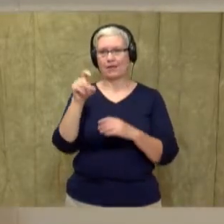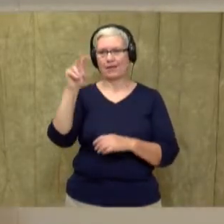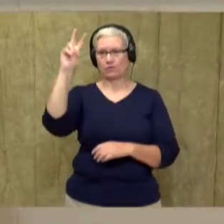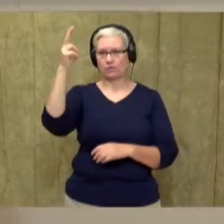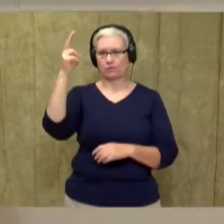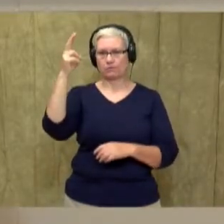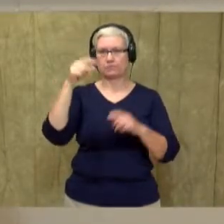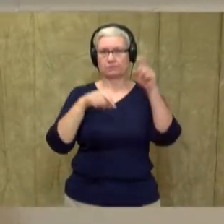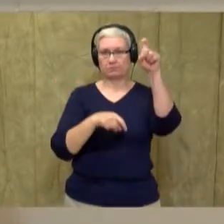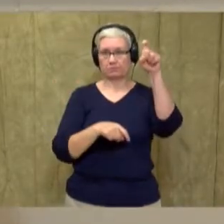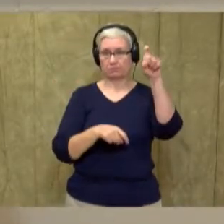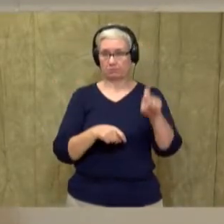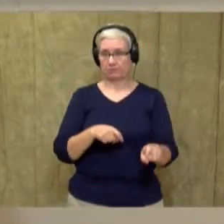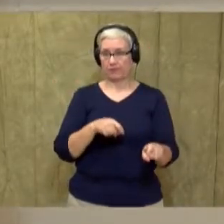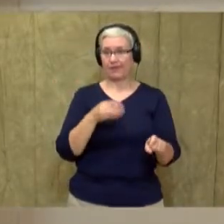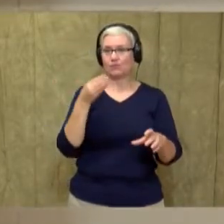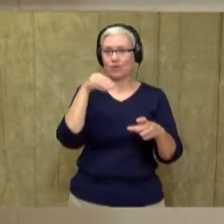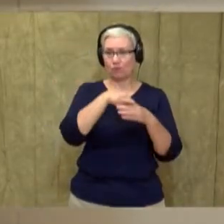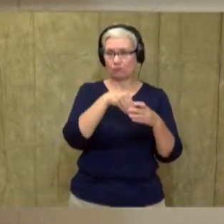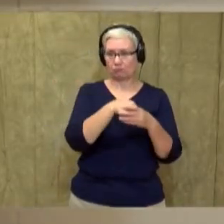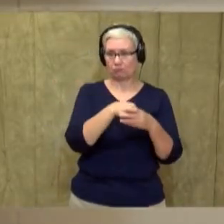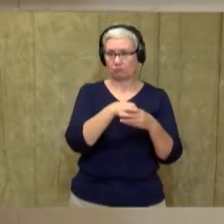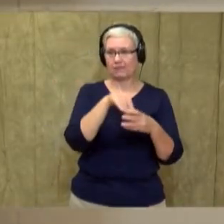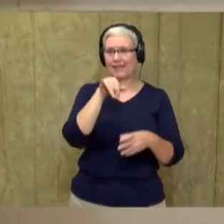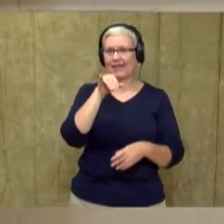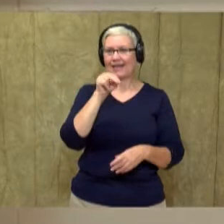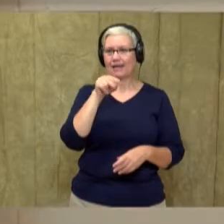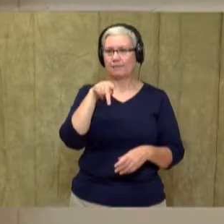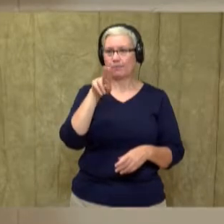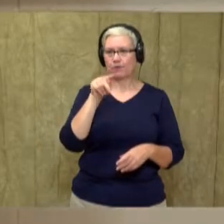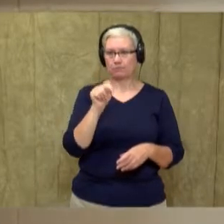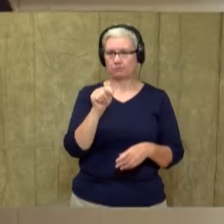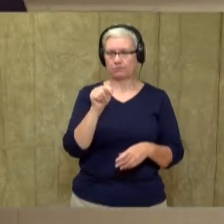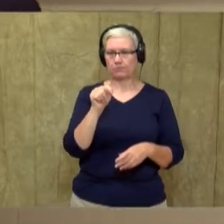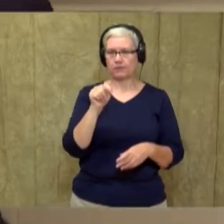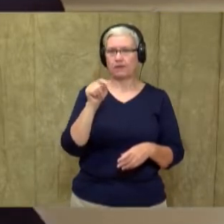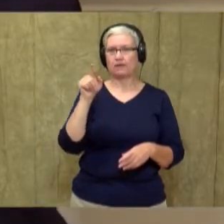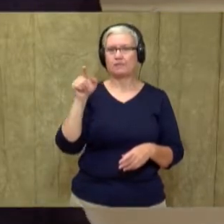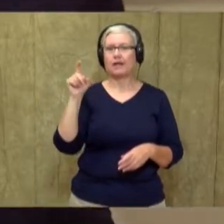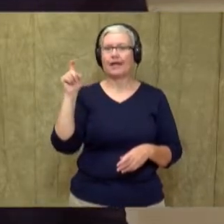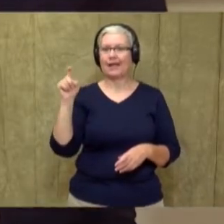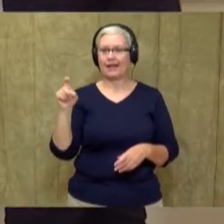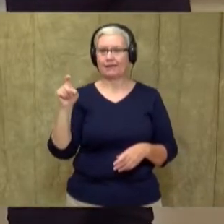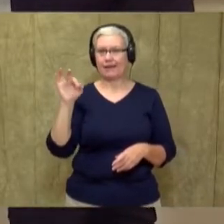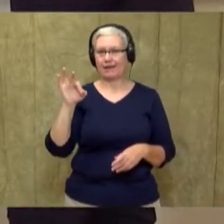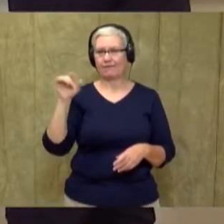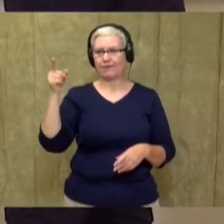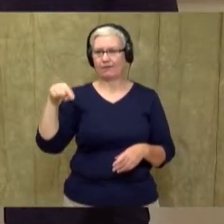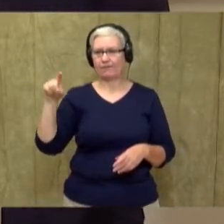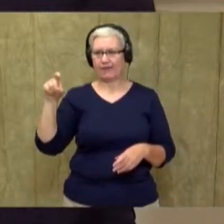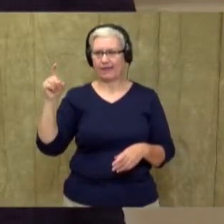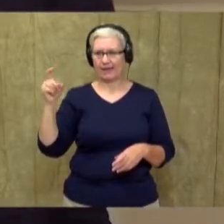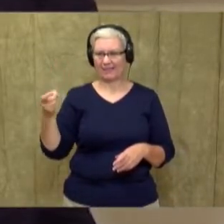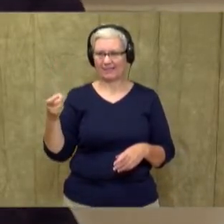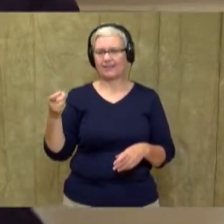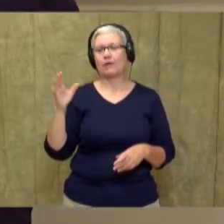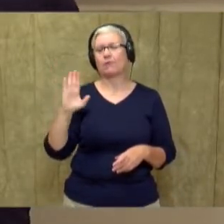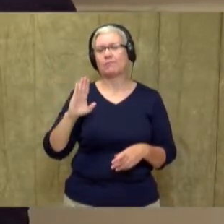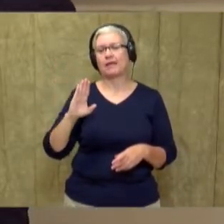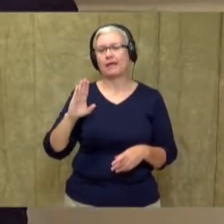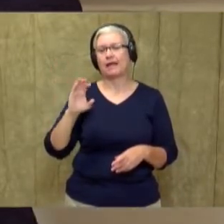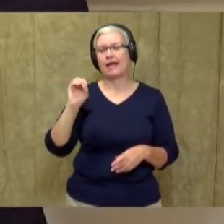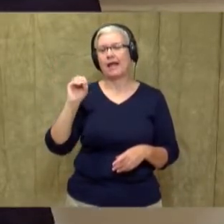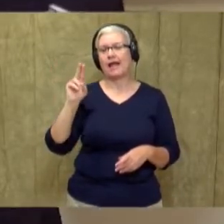my x column, are the inputs, and on the right-hand side are the outputs, the f of x values. So what patterns